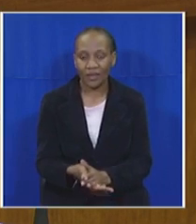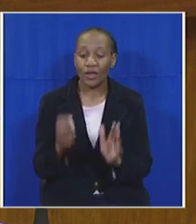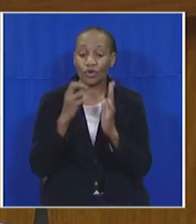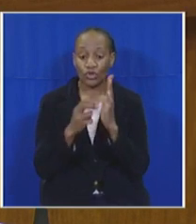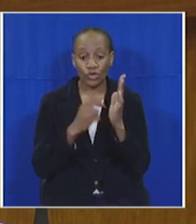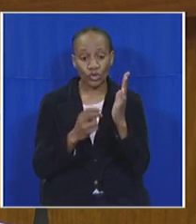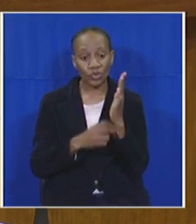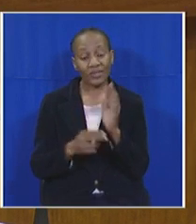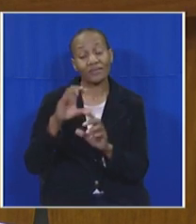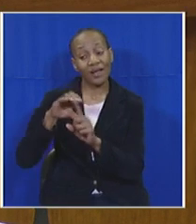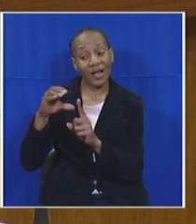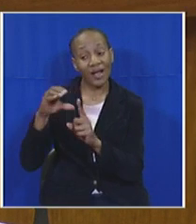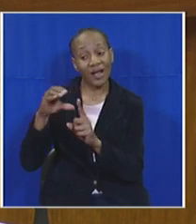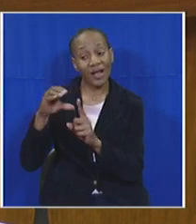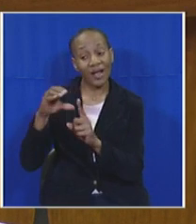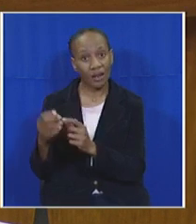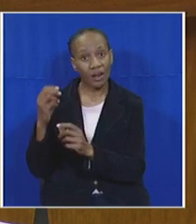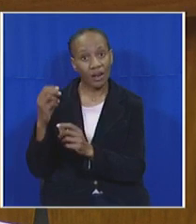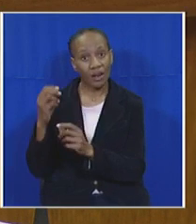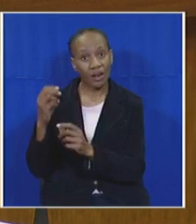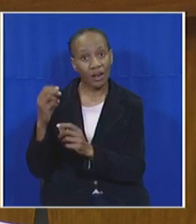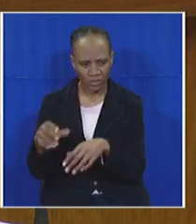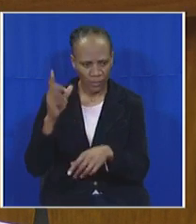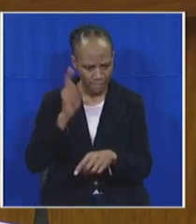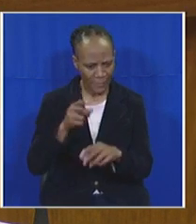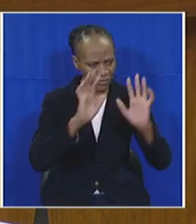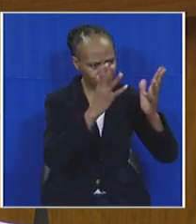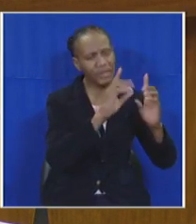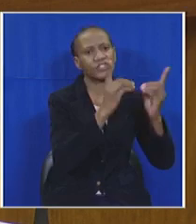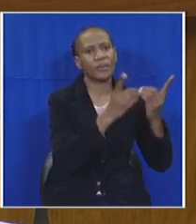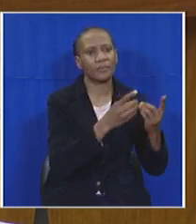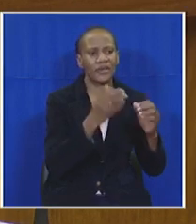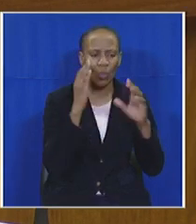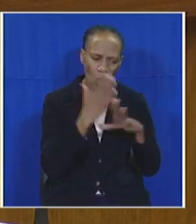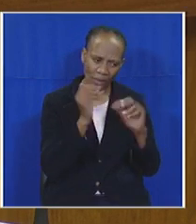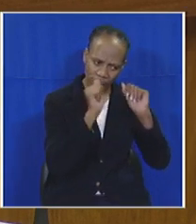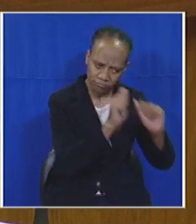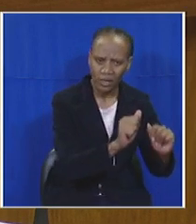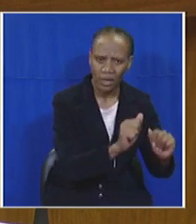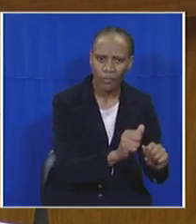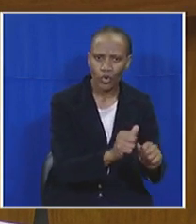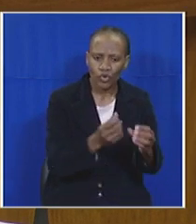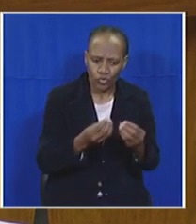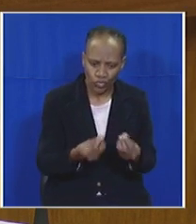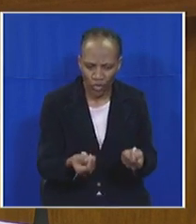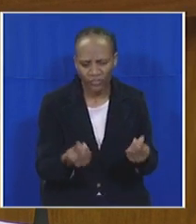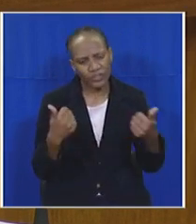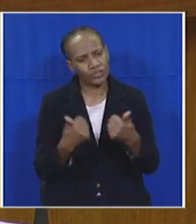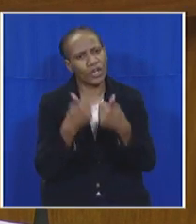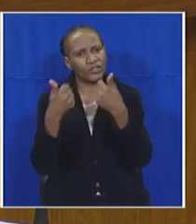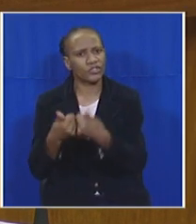initiation practice, it will be important to applaud the department with its commitment in dealing and addressing the